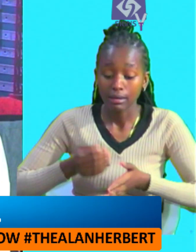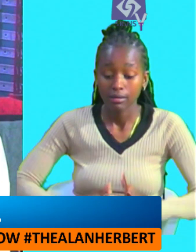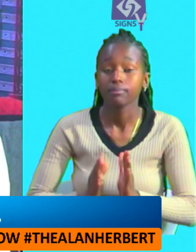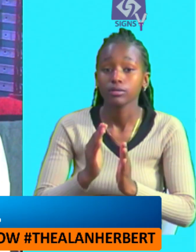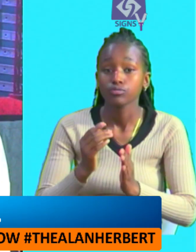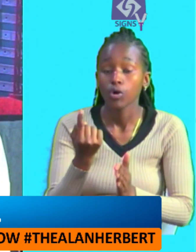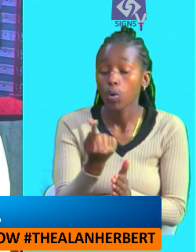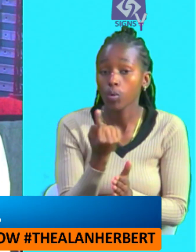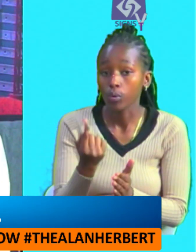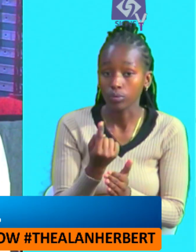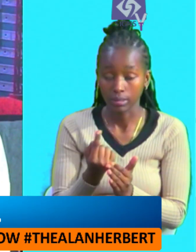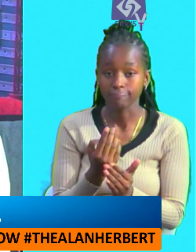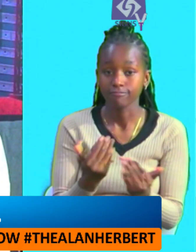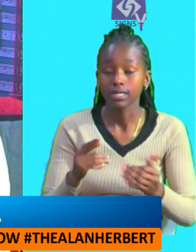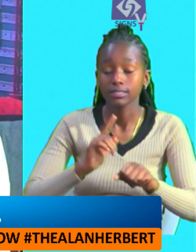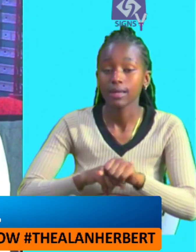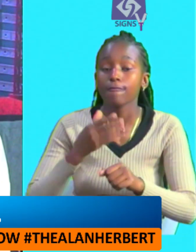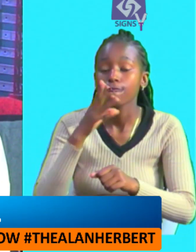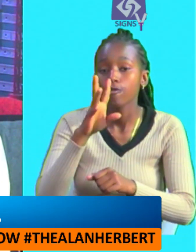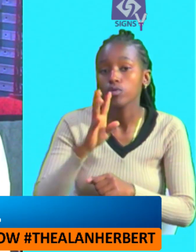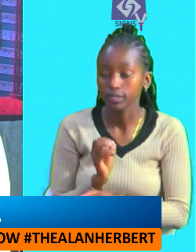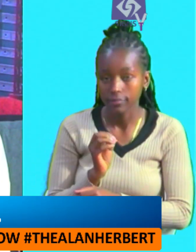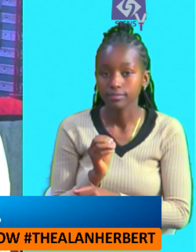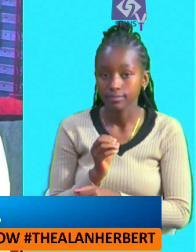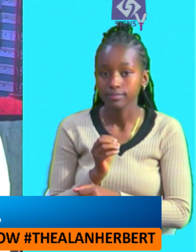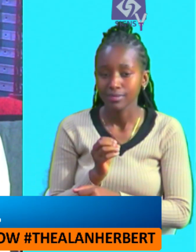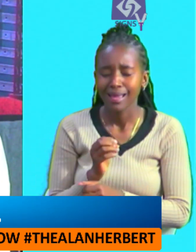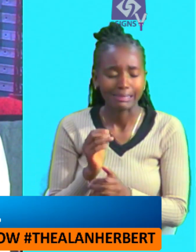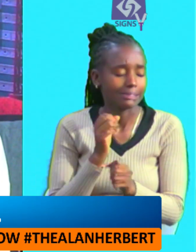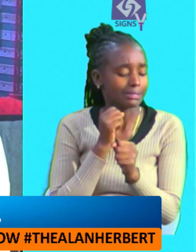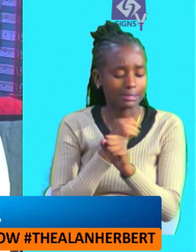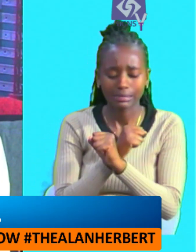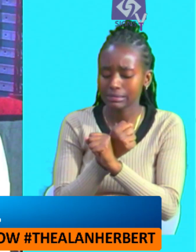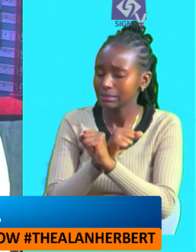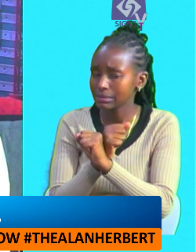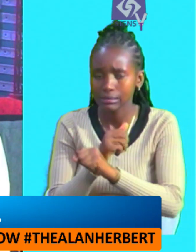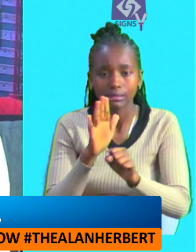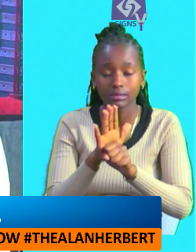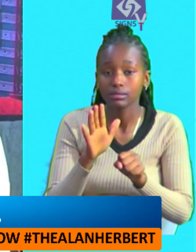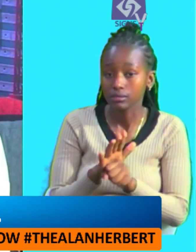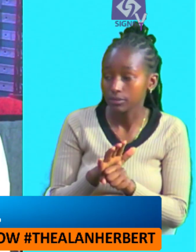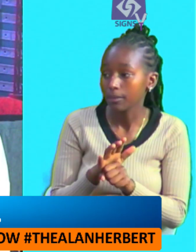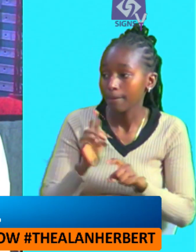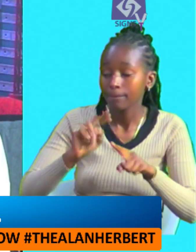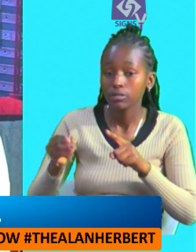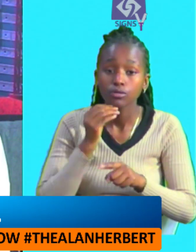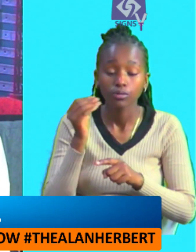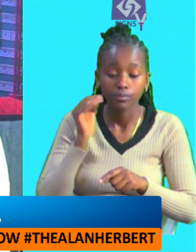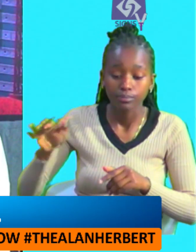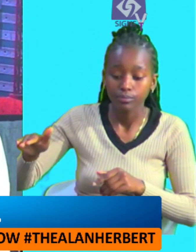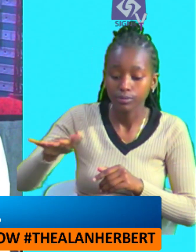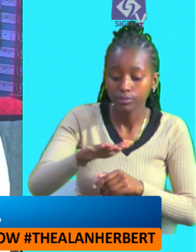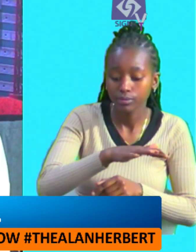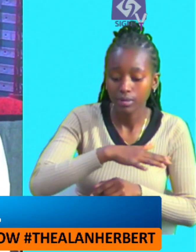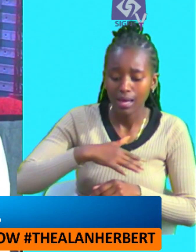into something. Yesterday I was talking to our producer, our head of production, and Jonas Simba, who hosts Treasures of